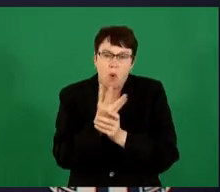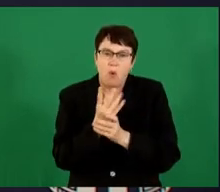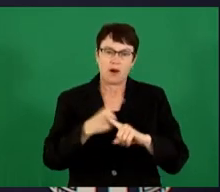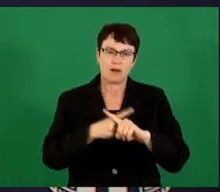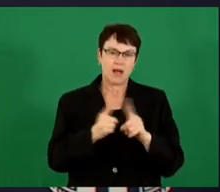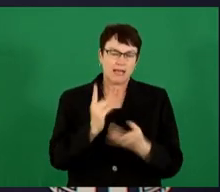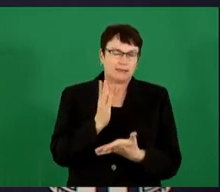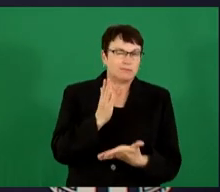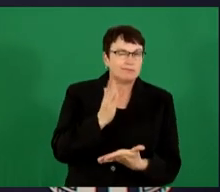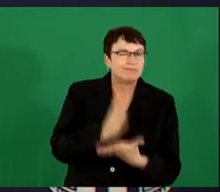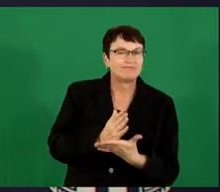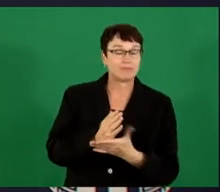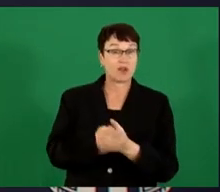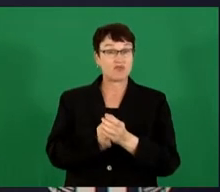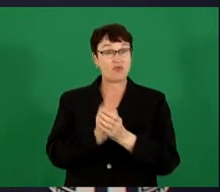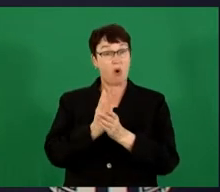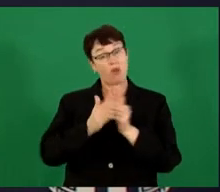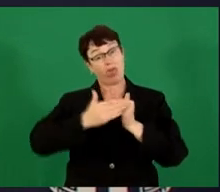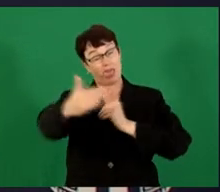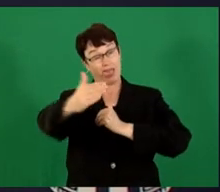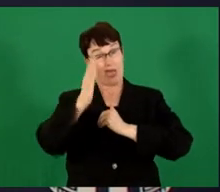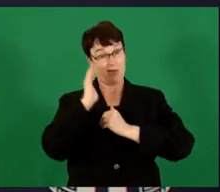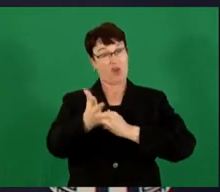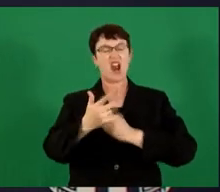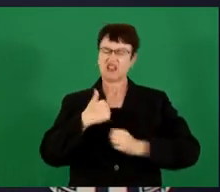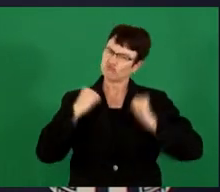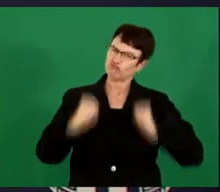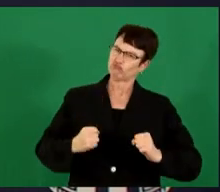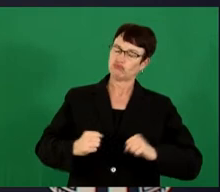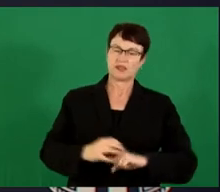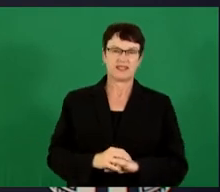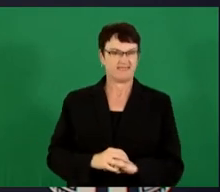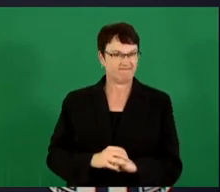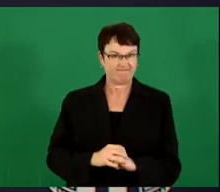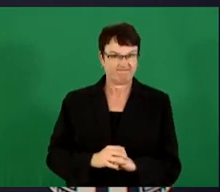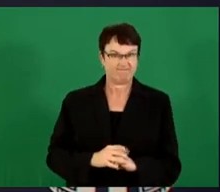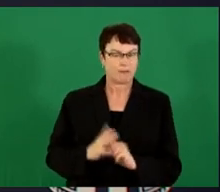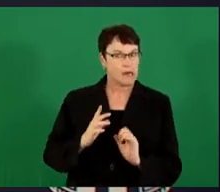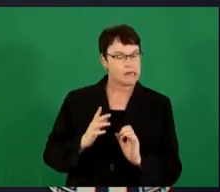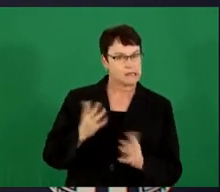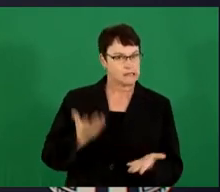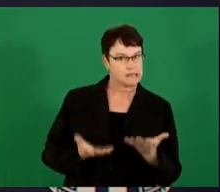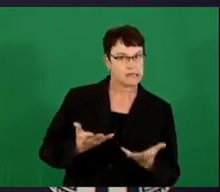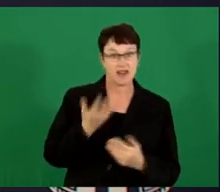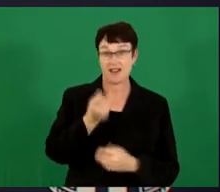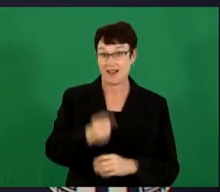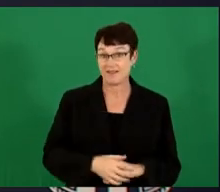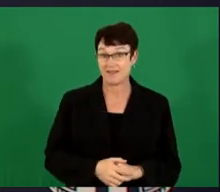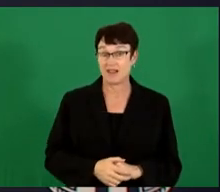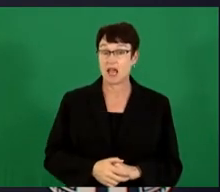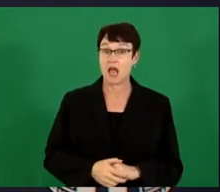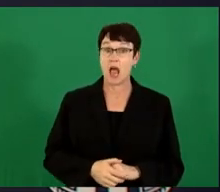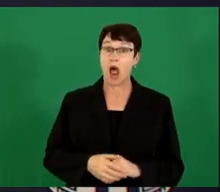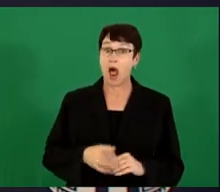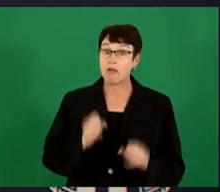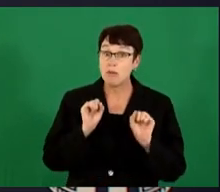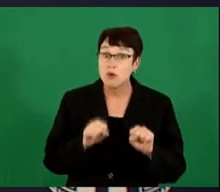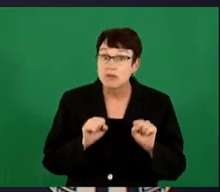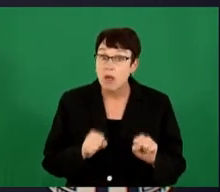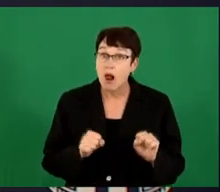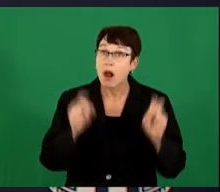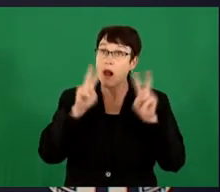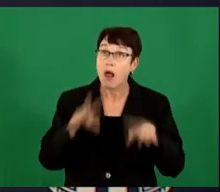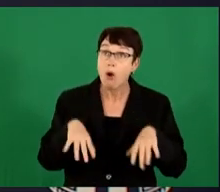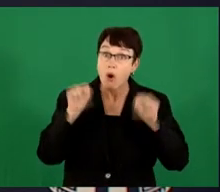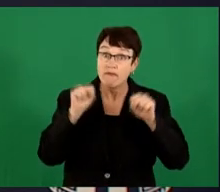more uncertain than normal. A material reduction in load shedding would significantly raise